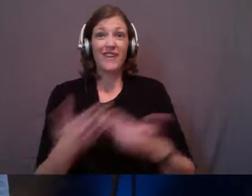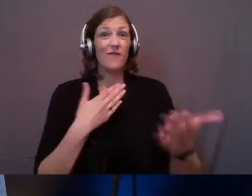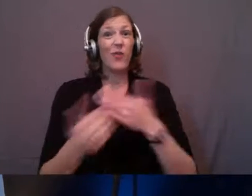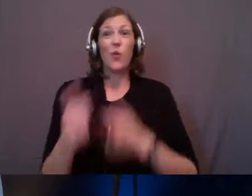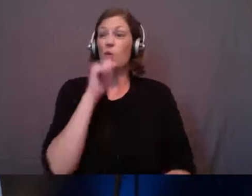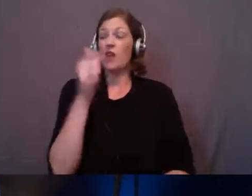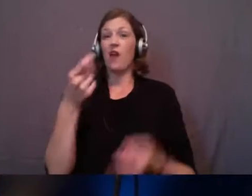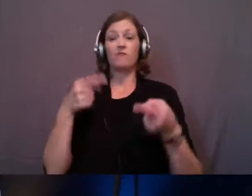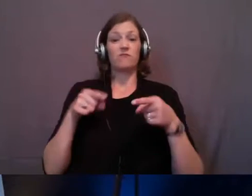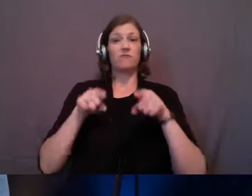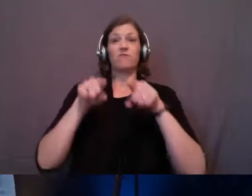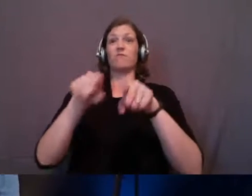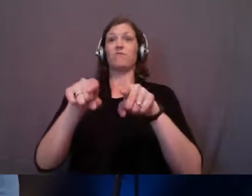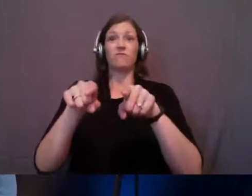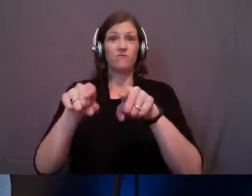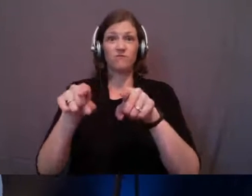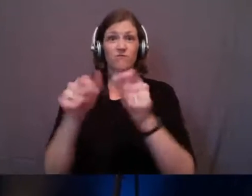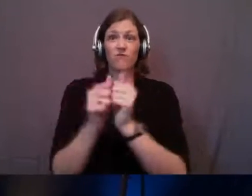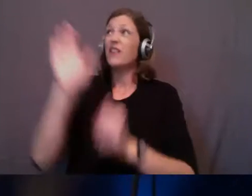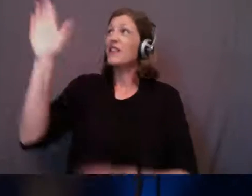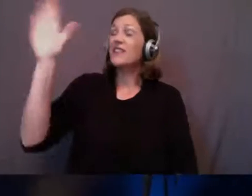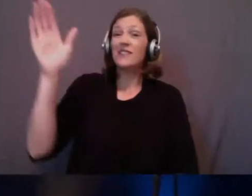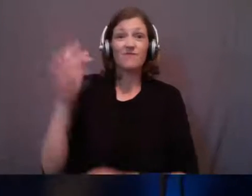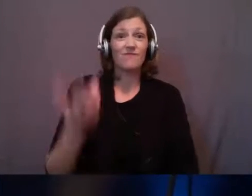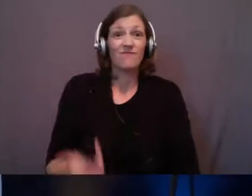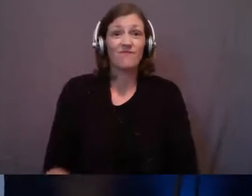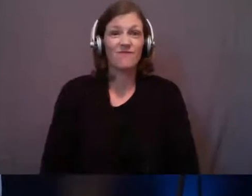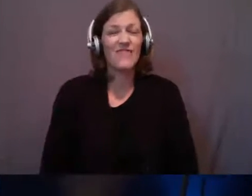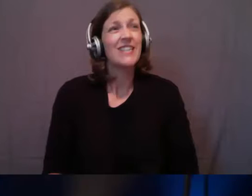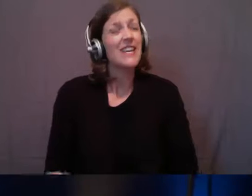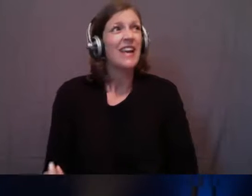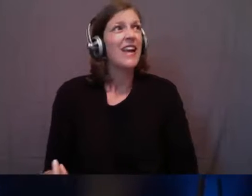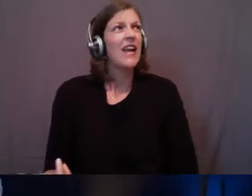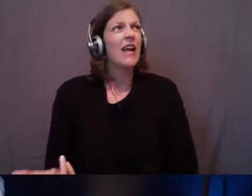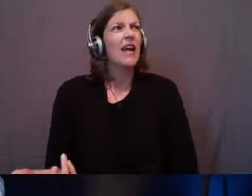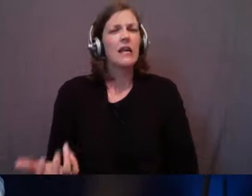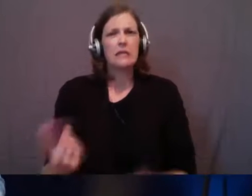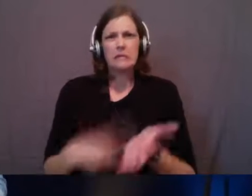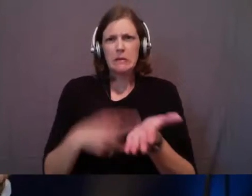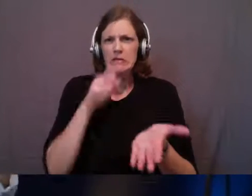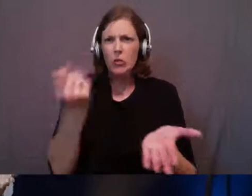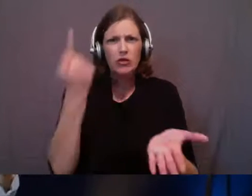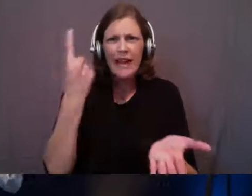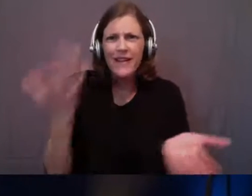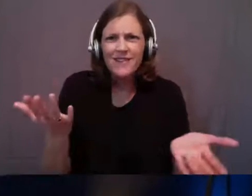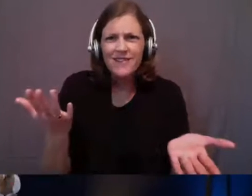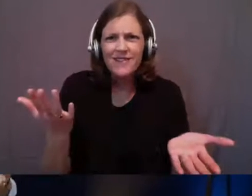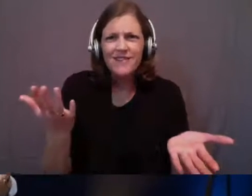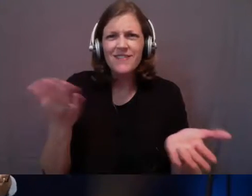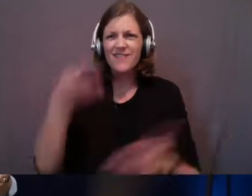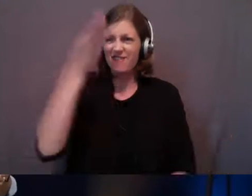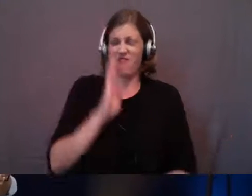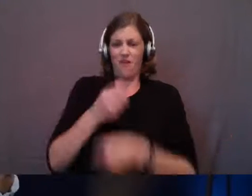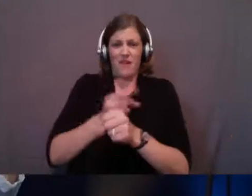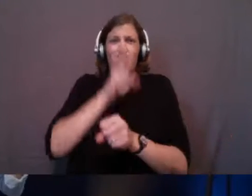up with God's heart. And sometimes I don't understand that. You see, God had made covenant with